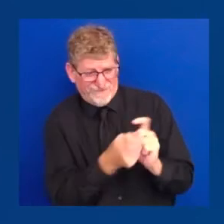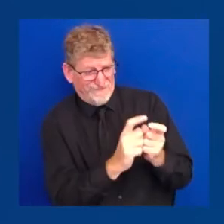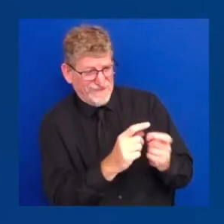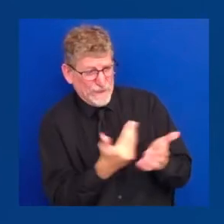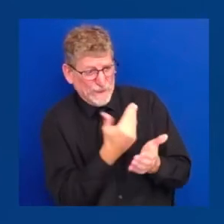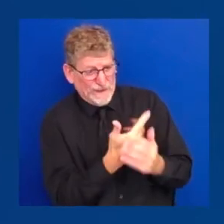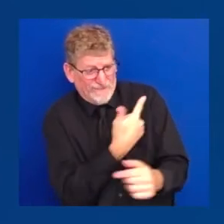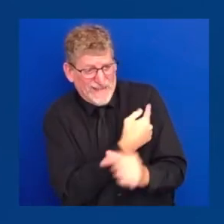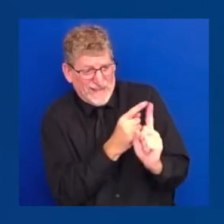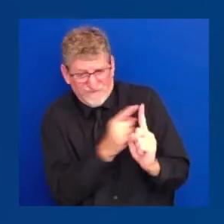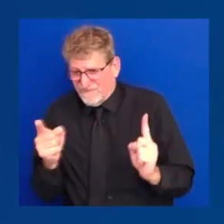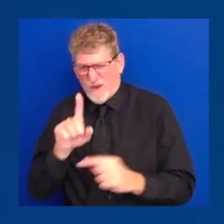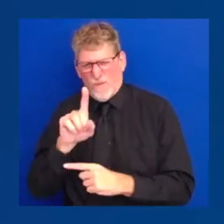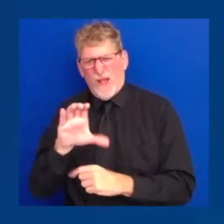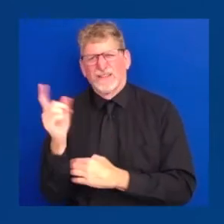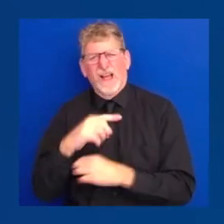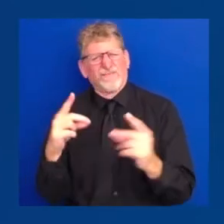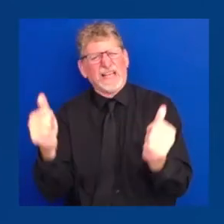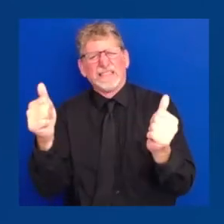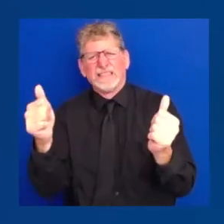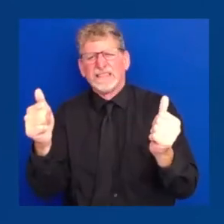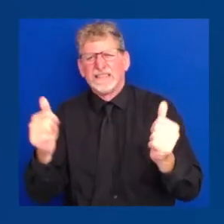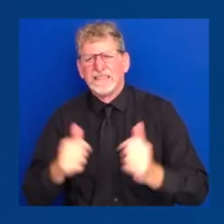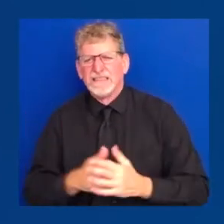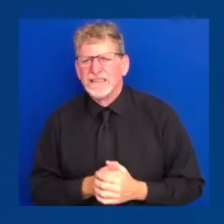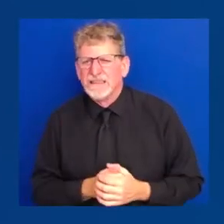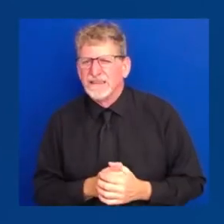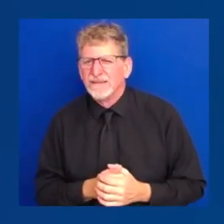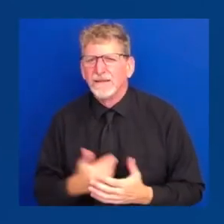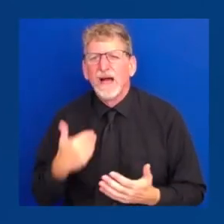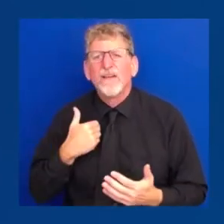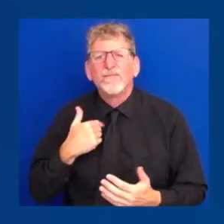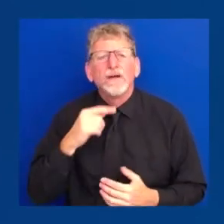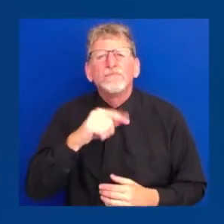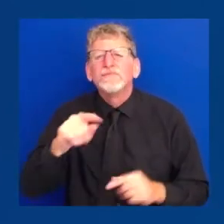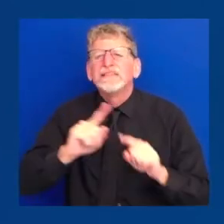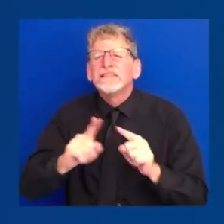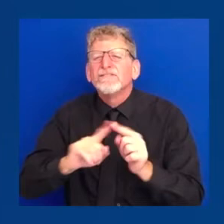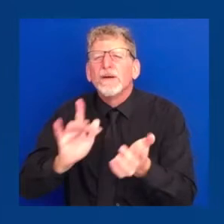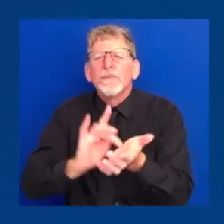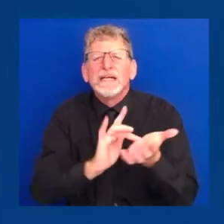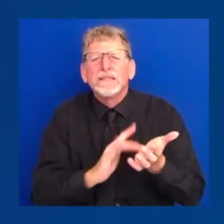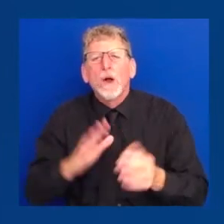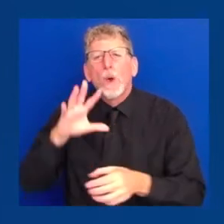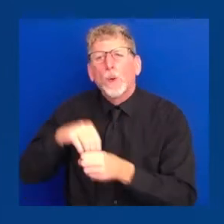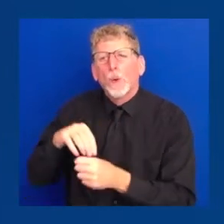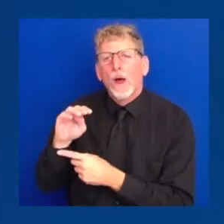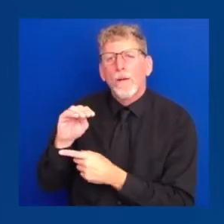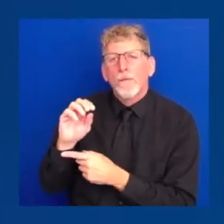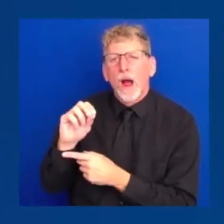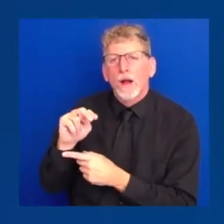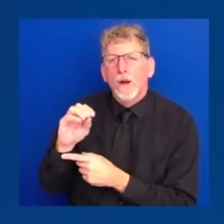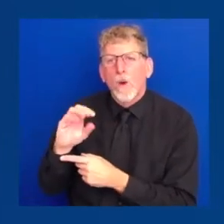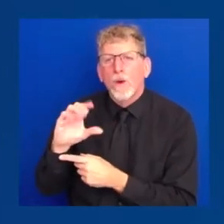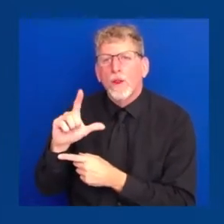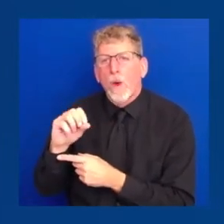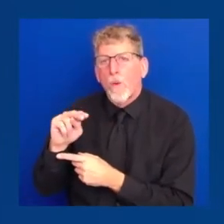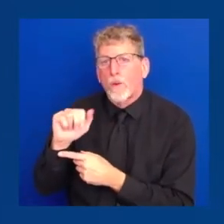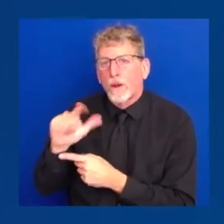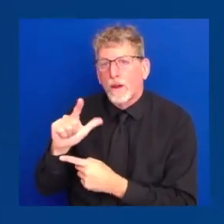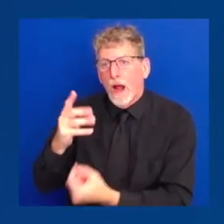including monoclonal antibodies and antiviral drugs. This, too, is a victory